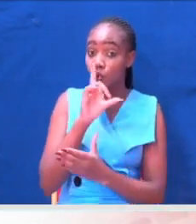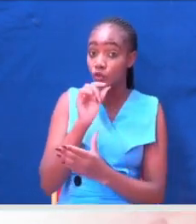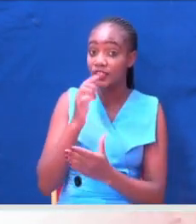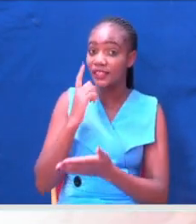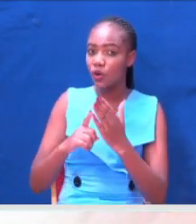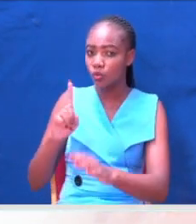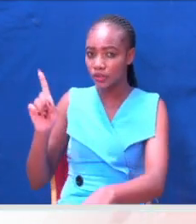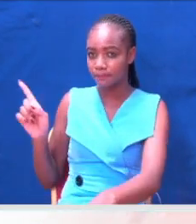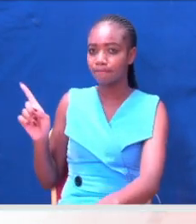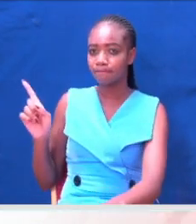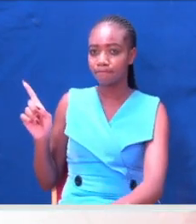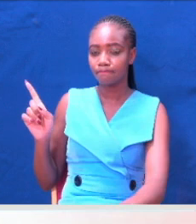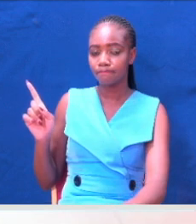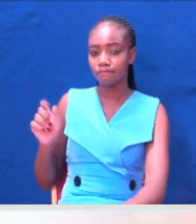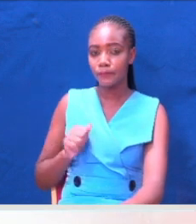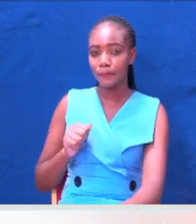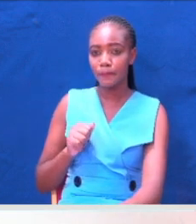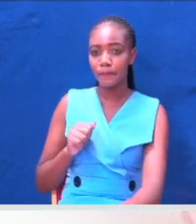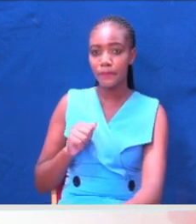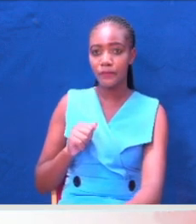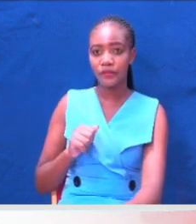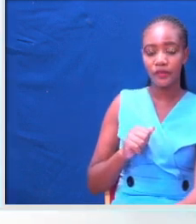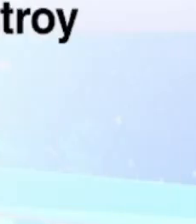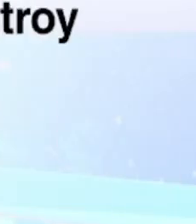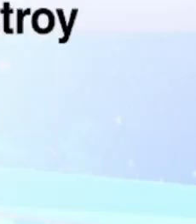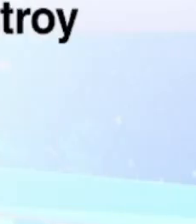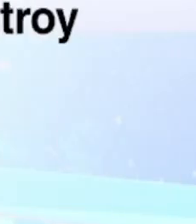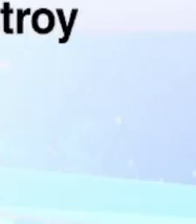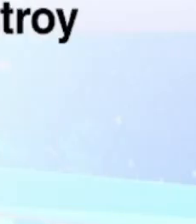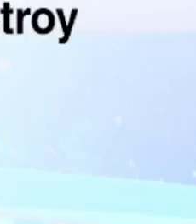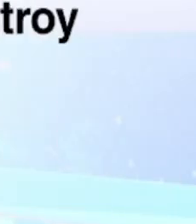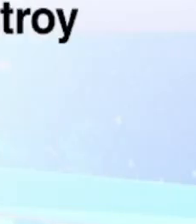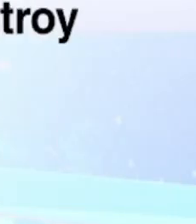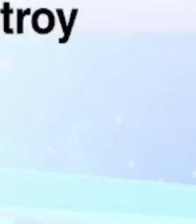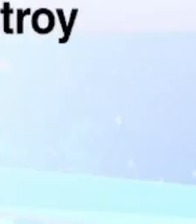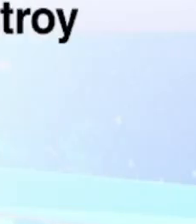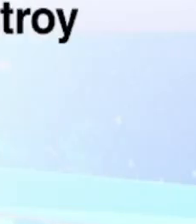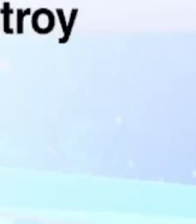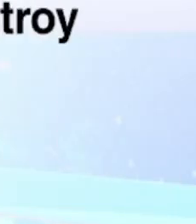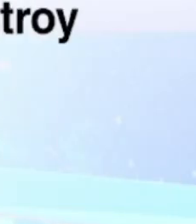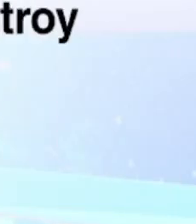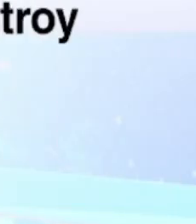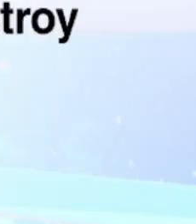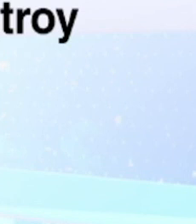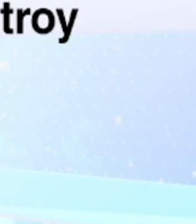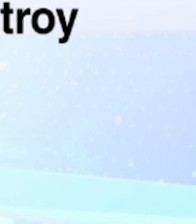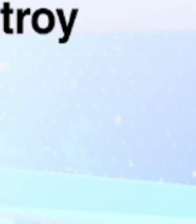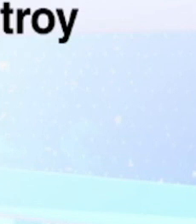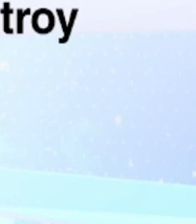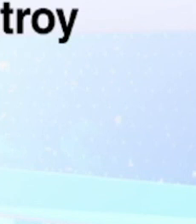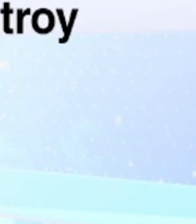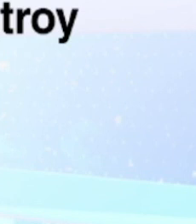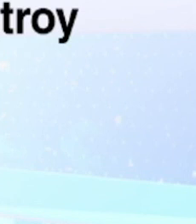"Harun was politically arrested, tortured and falsely profiled as a terrorist, but later asked to fly out, not to